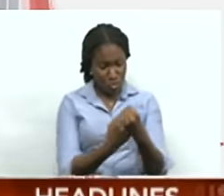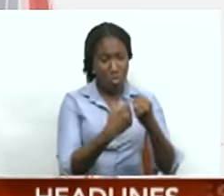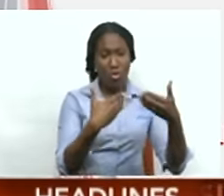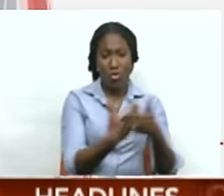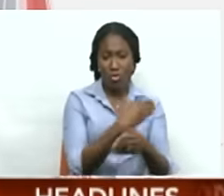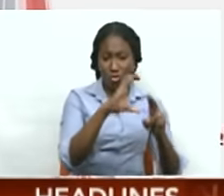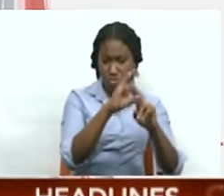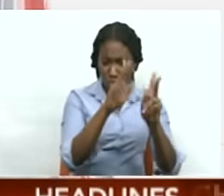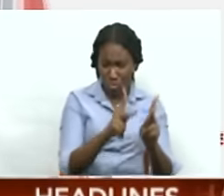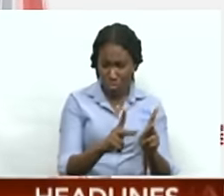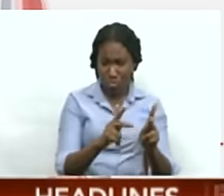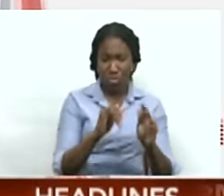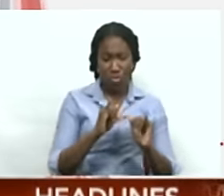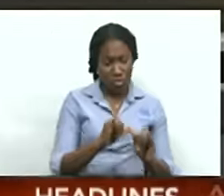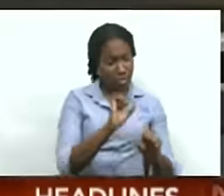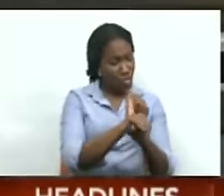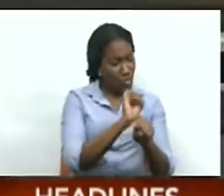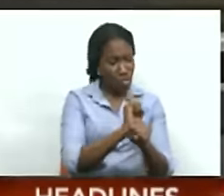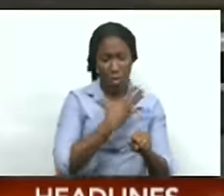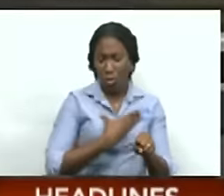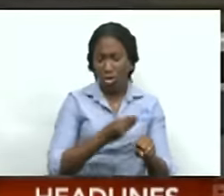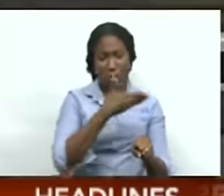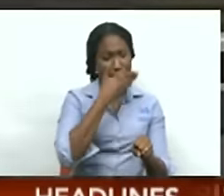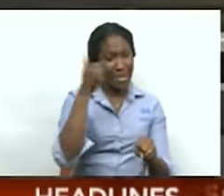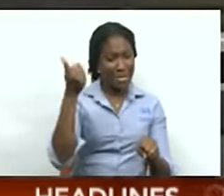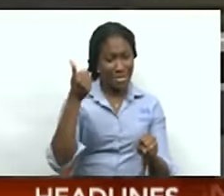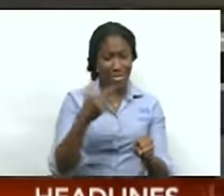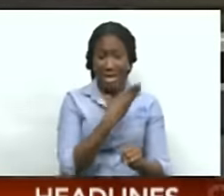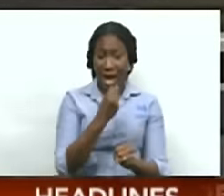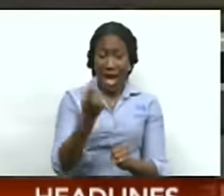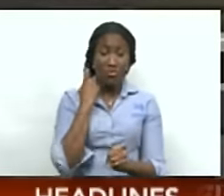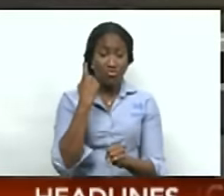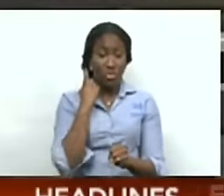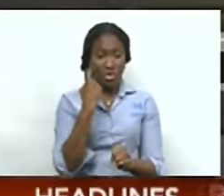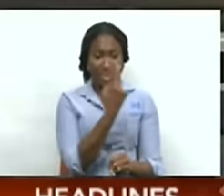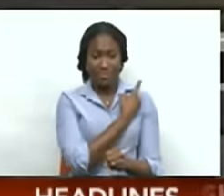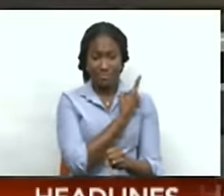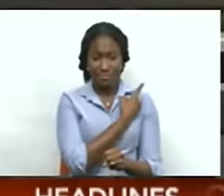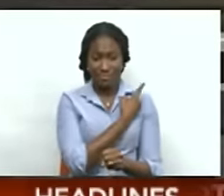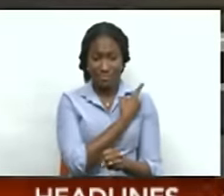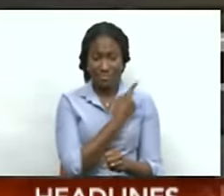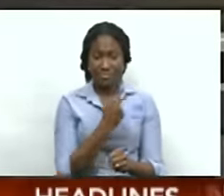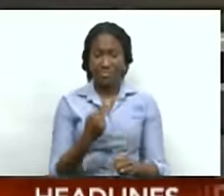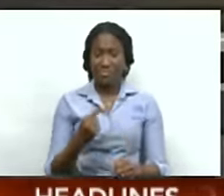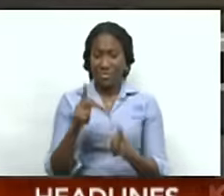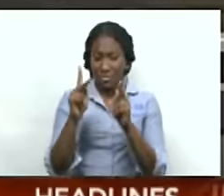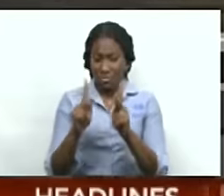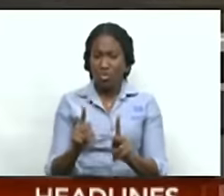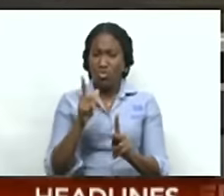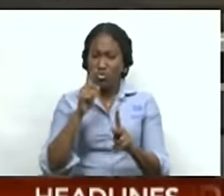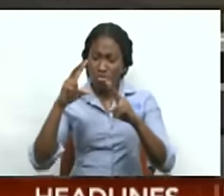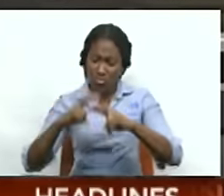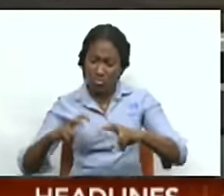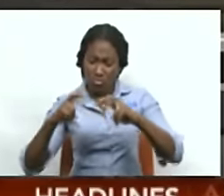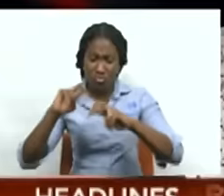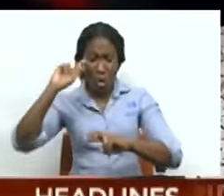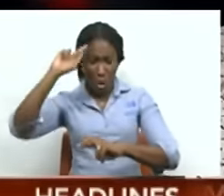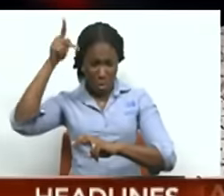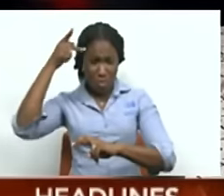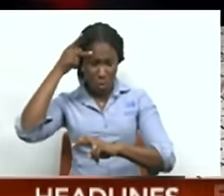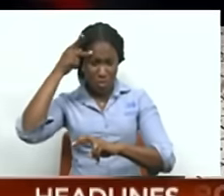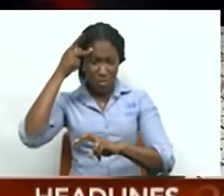I certainly wish him all the best. And given the recent wranglings at the commission, political scientist Dr. Bishnu Raghunath says steering